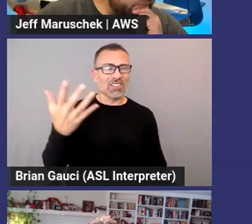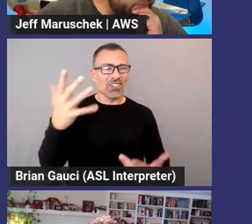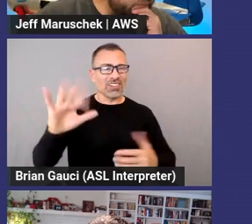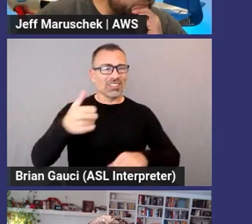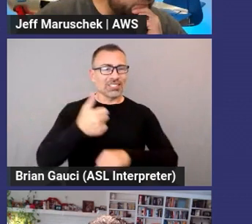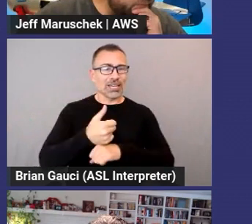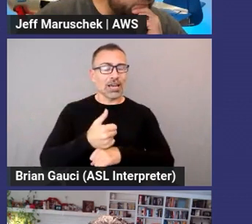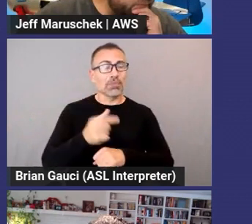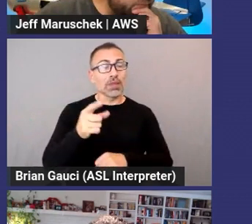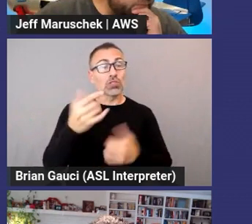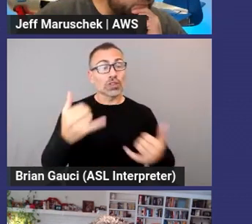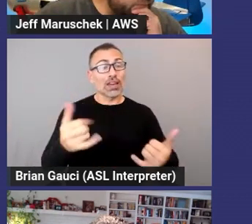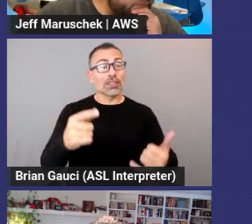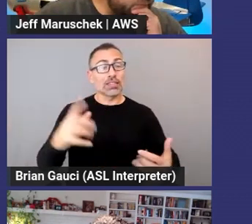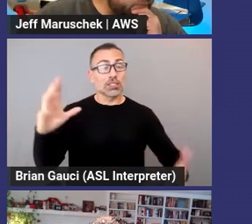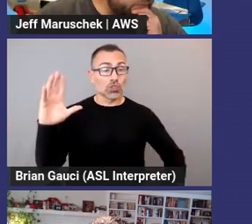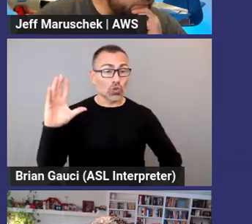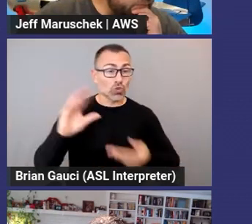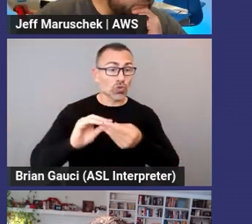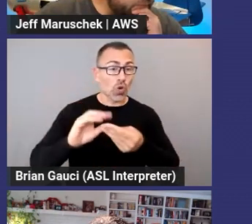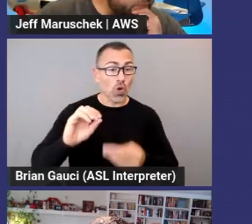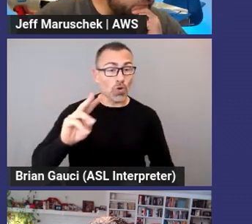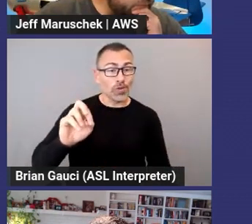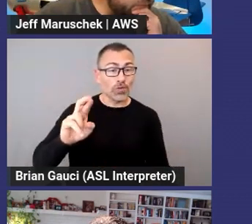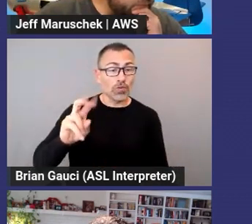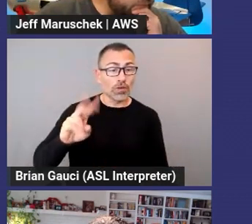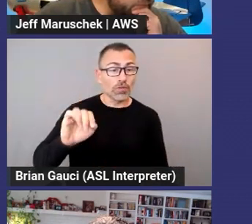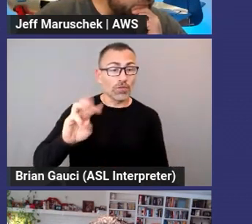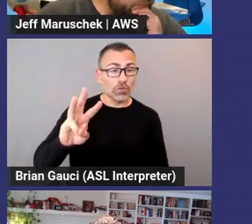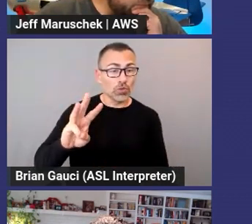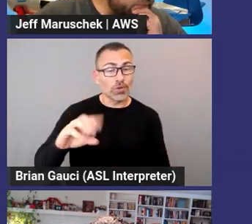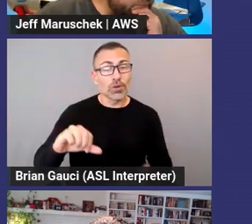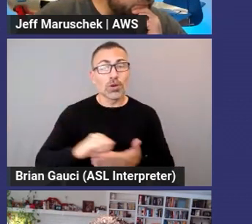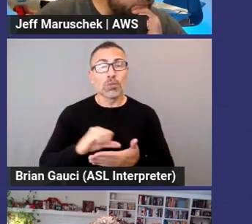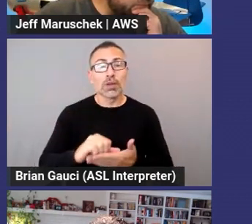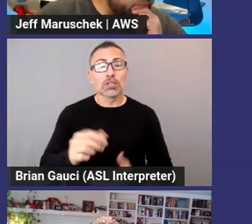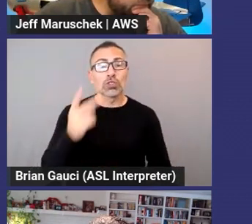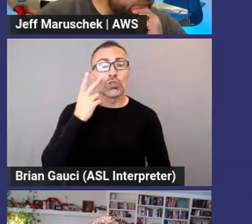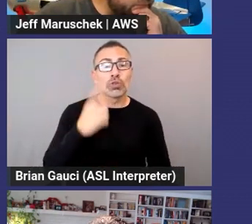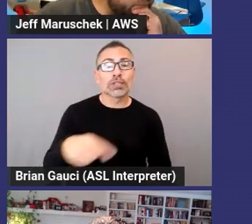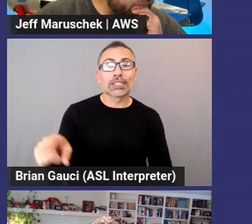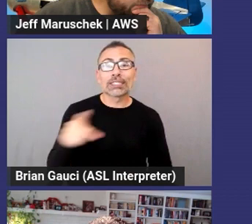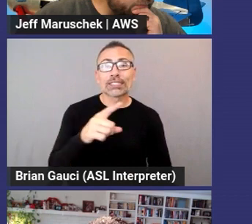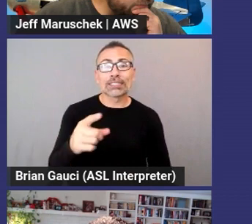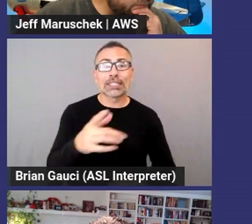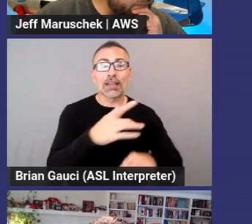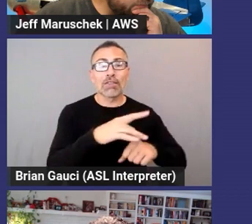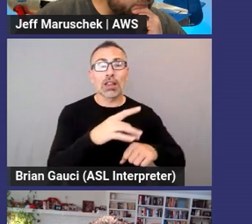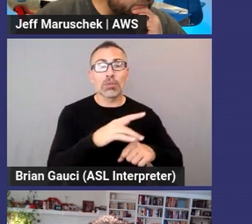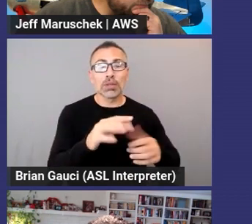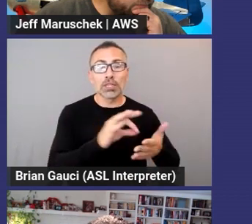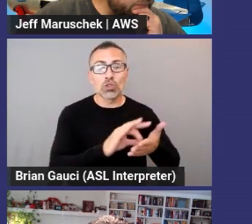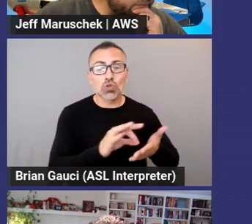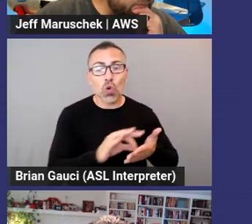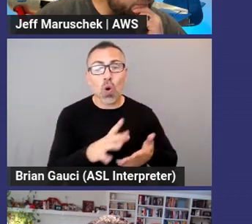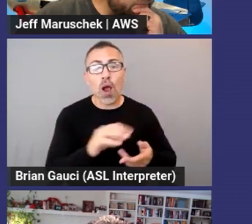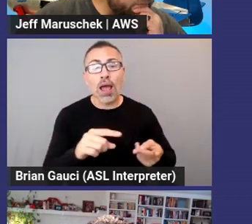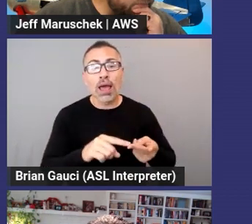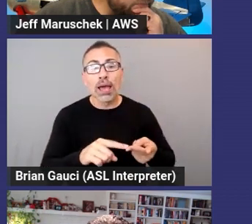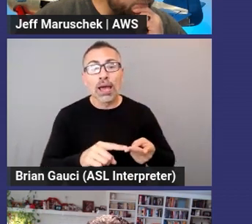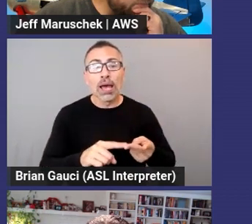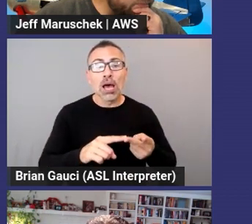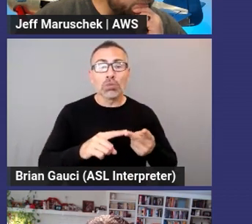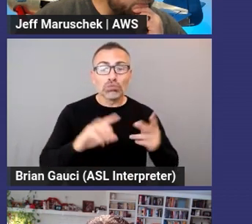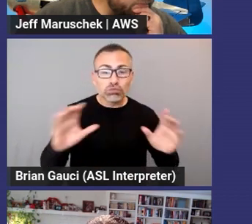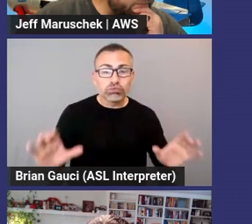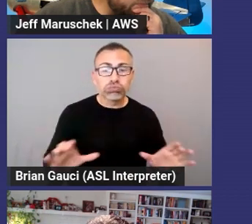overview page and I'm prompted with cool scores, availability score and performance score that Harbo was just mentioning a while back. So